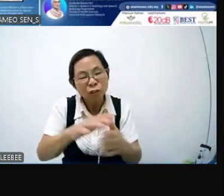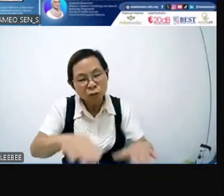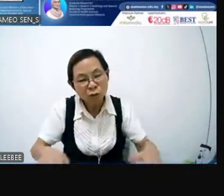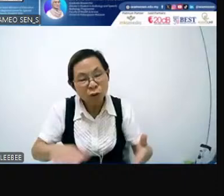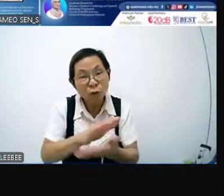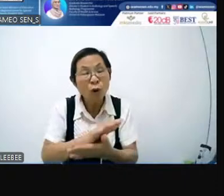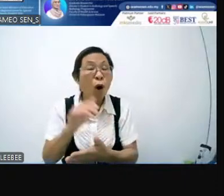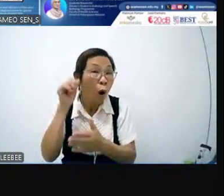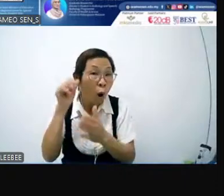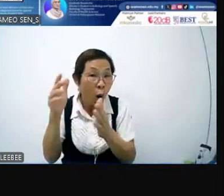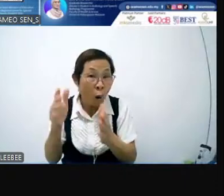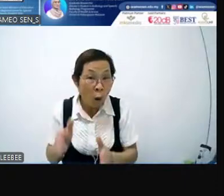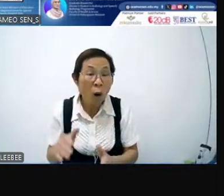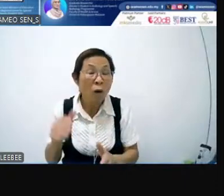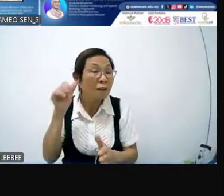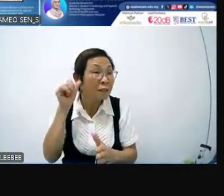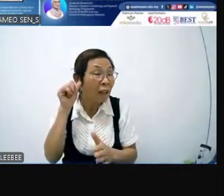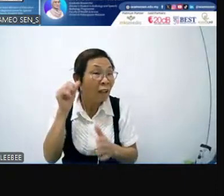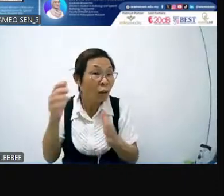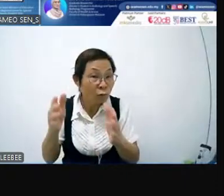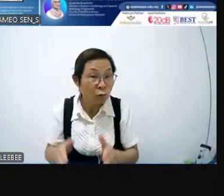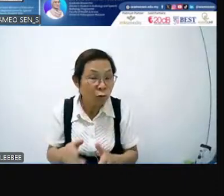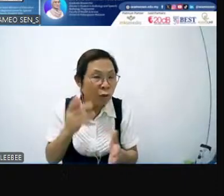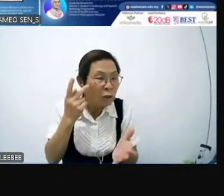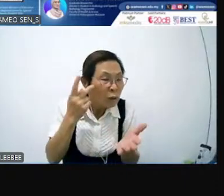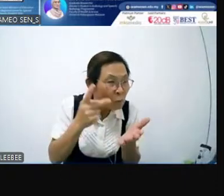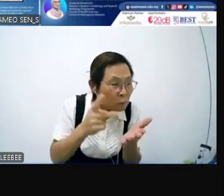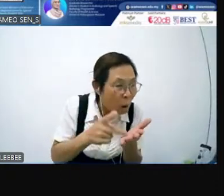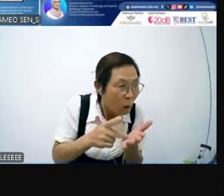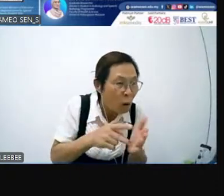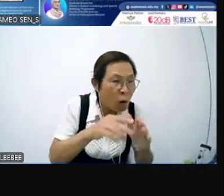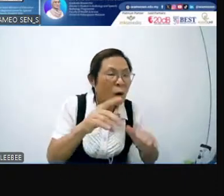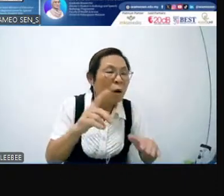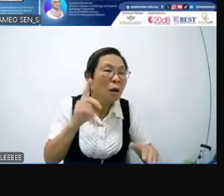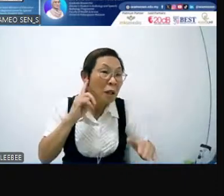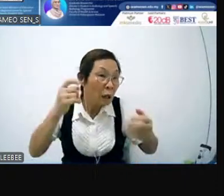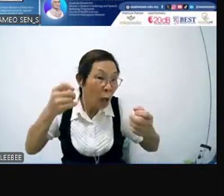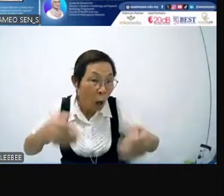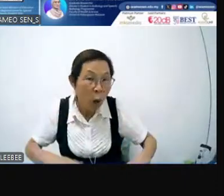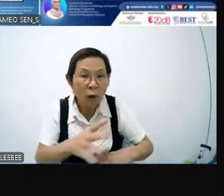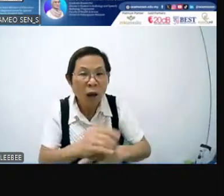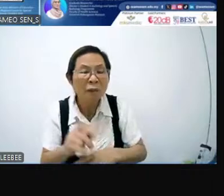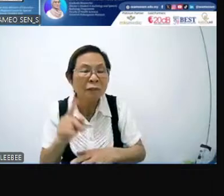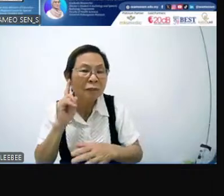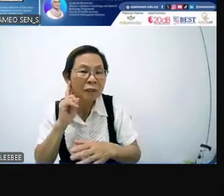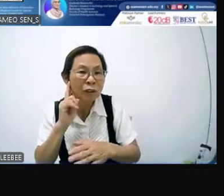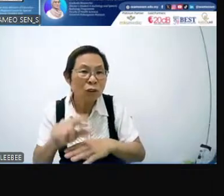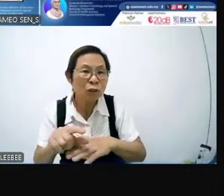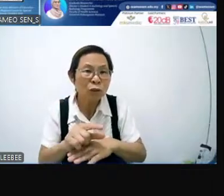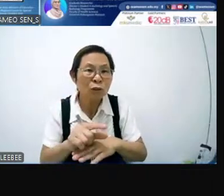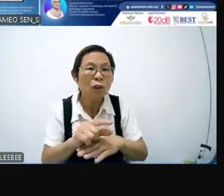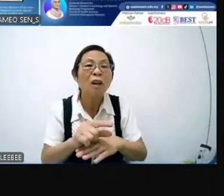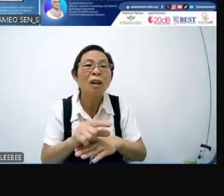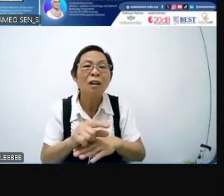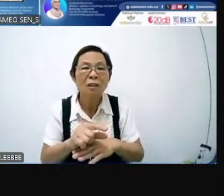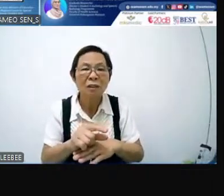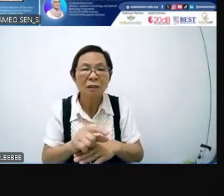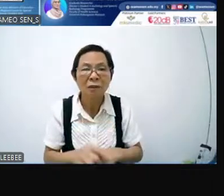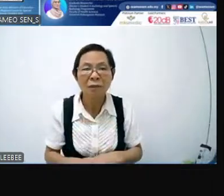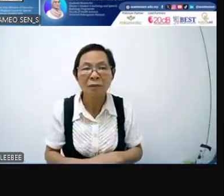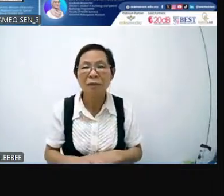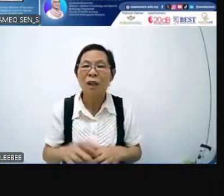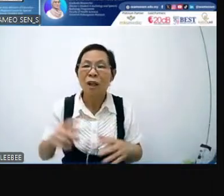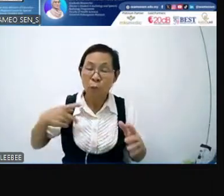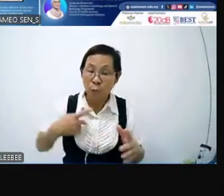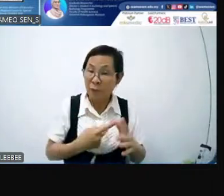Audiologists also diagnose and manage hearing loss, fit hearing aids, and assistive listening devices. So let's start